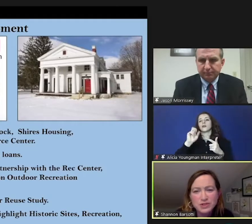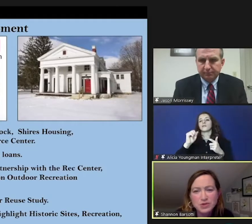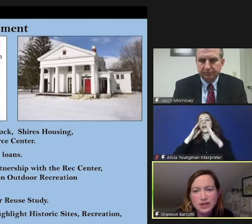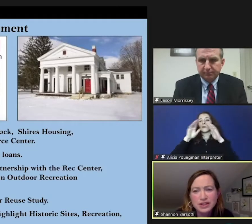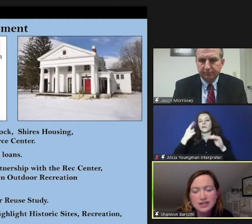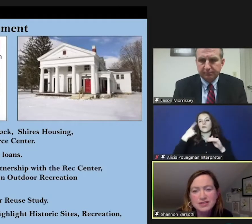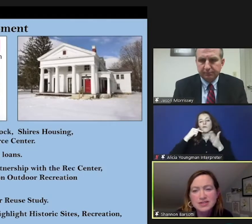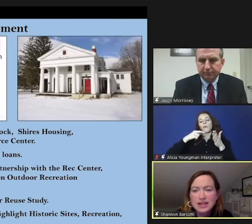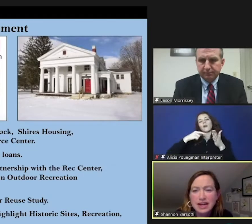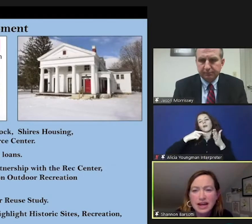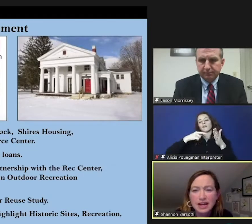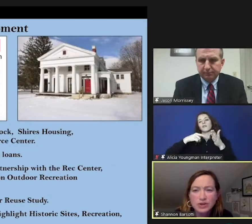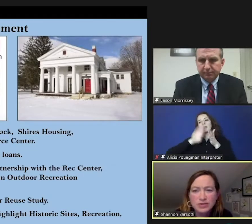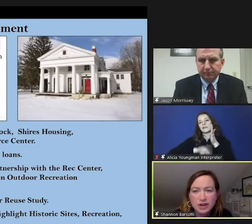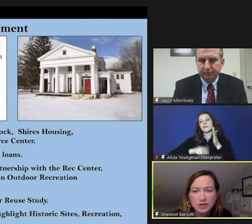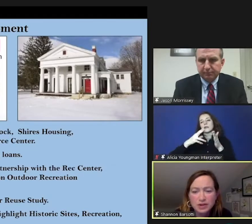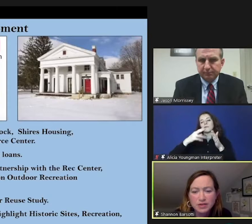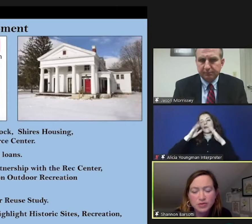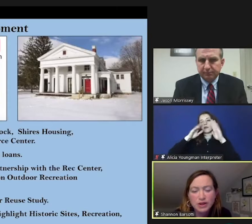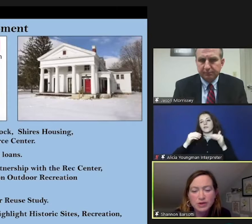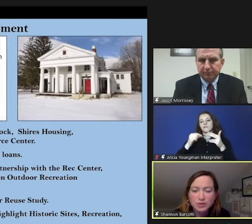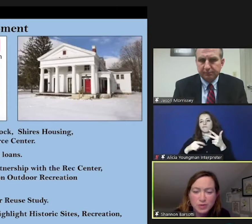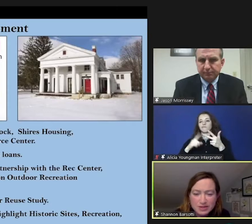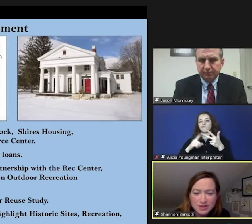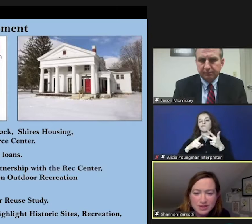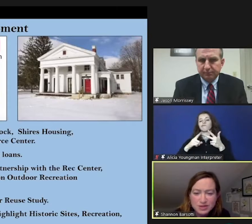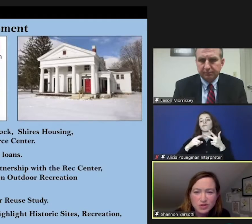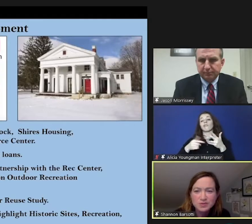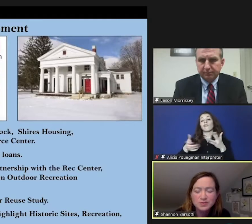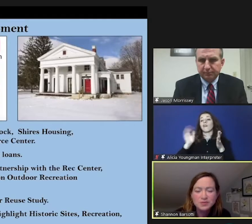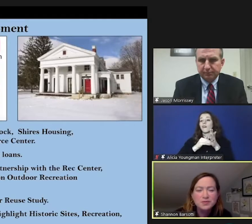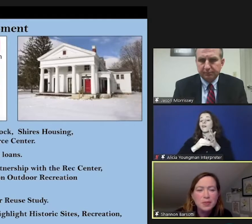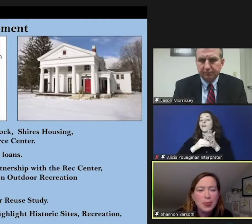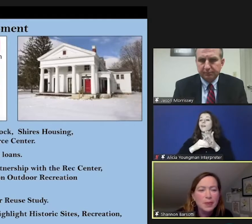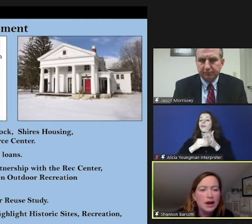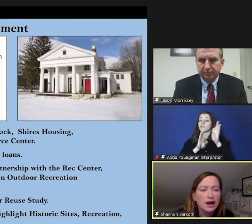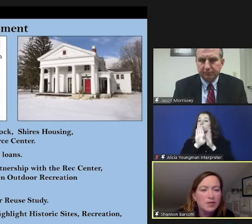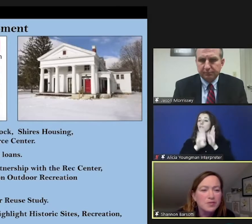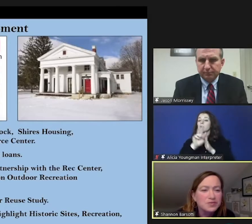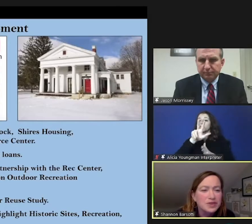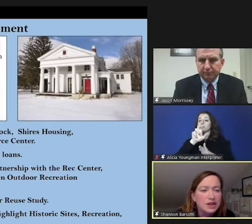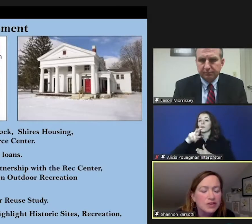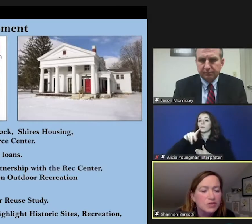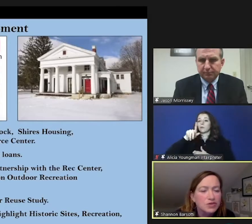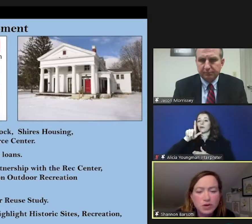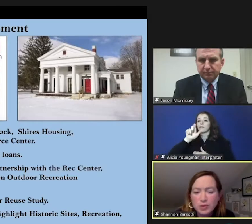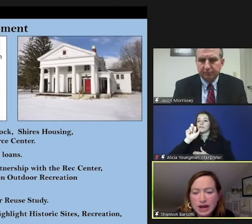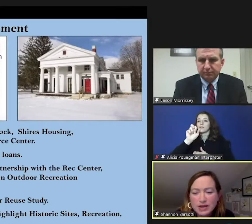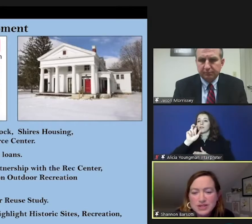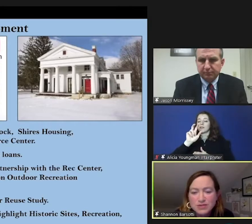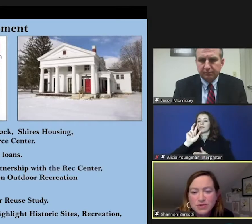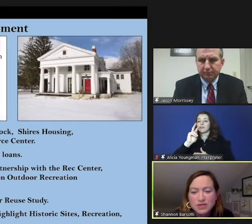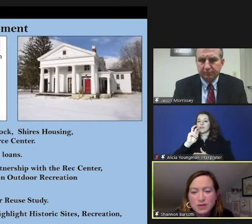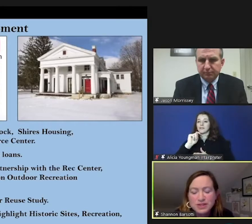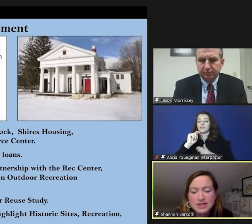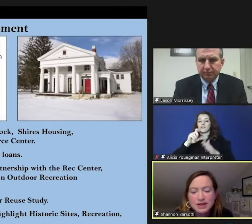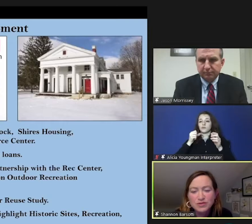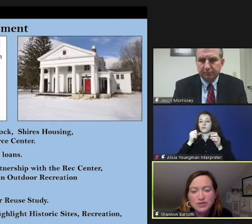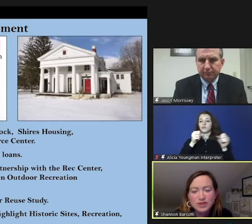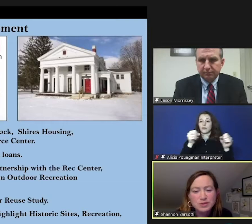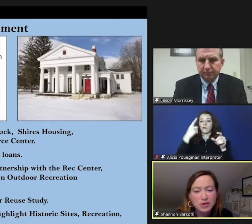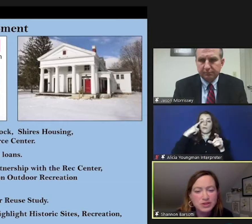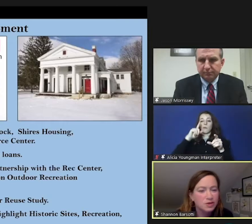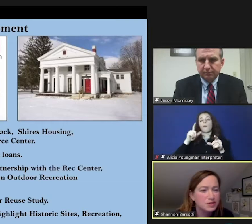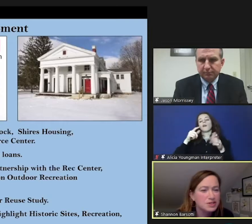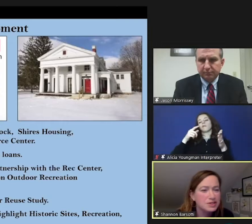through in 2020 is a redevelopment of 300 Pleasant Street. For affordable housing for families that